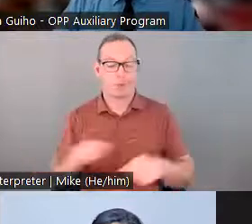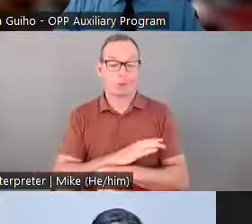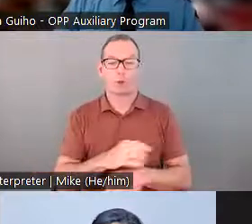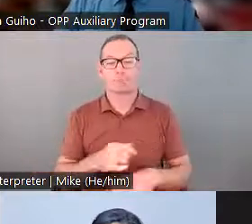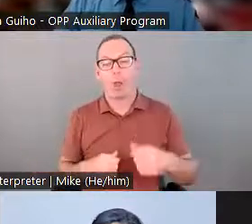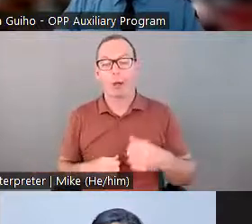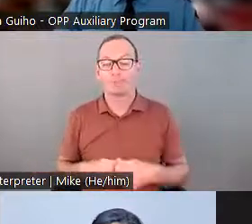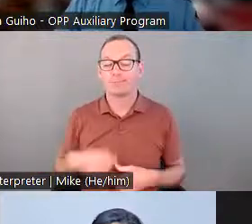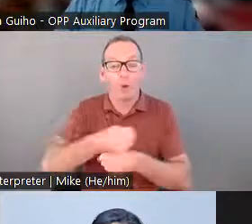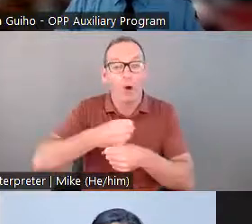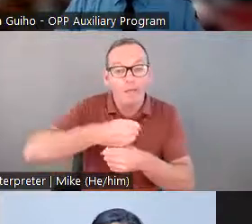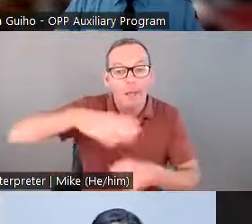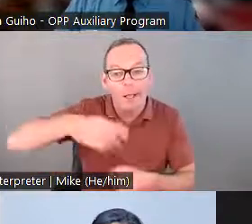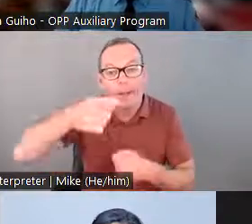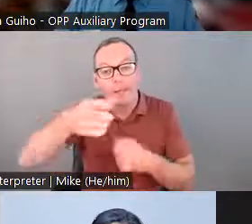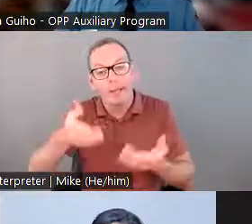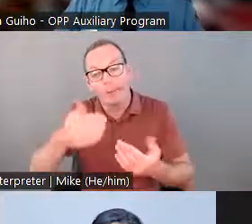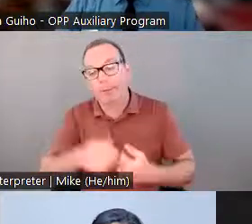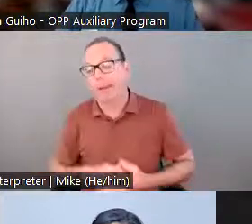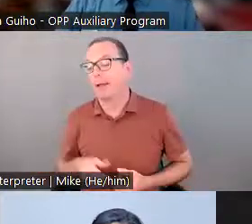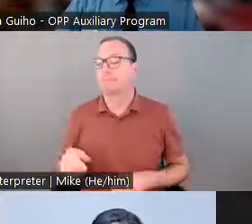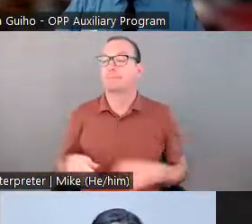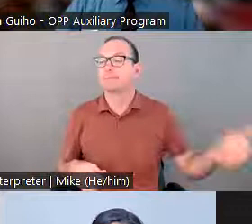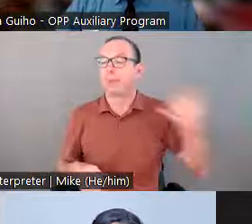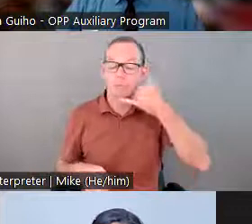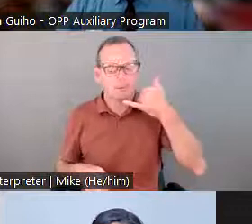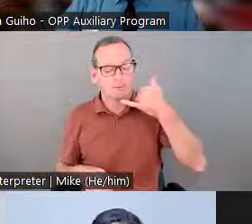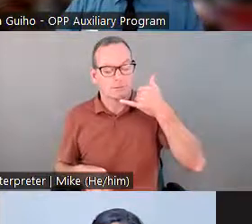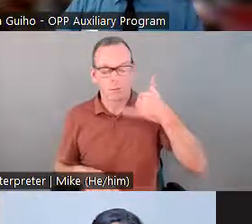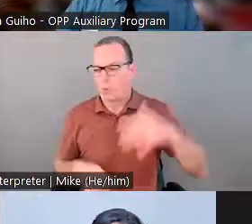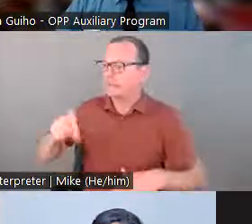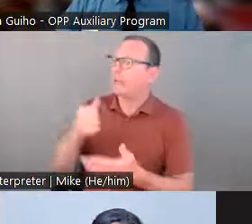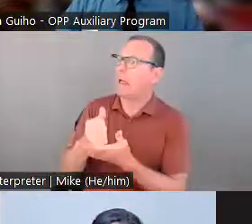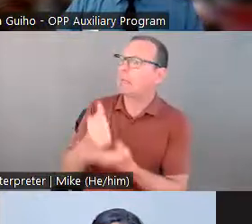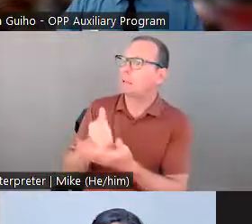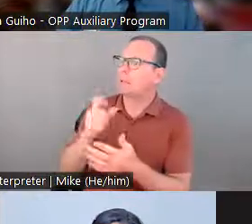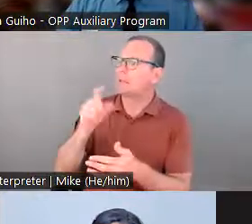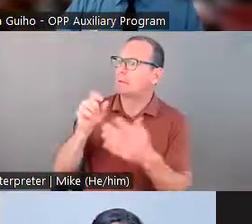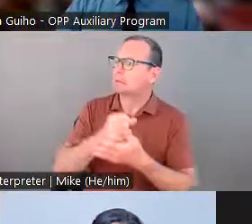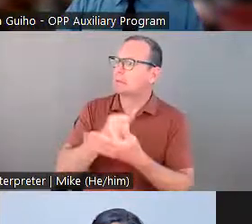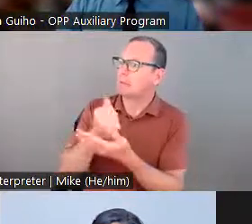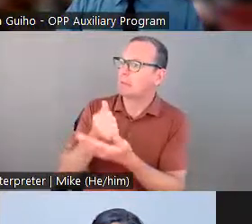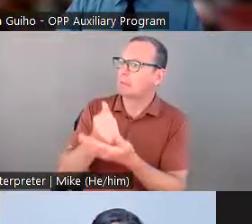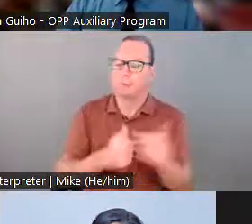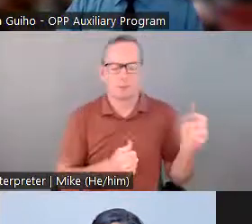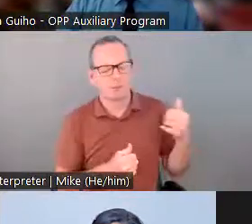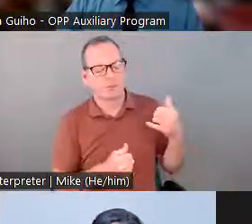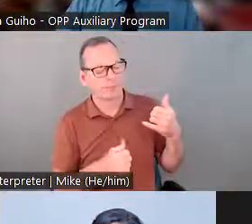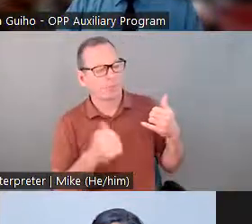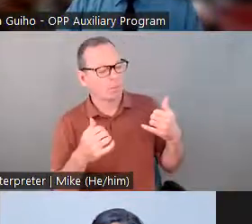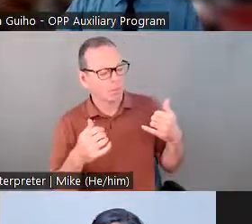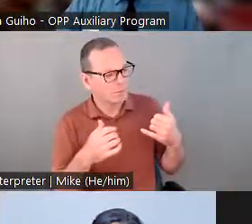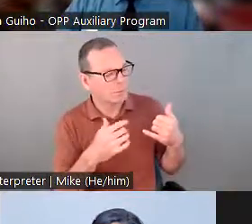saying there's a problem with your account, we need your help. Can you help us? We need it now. In some cases, they want remote access to your device. So